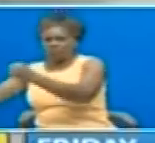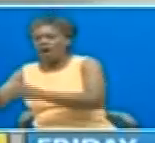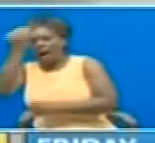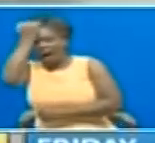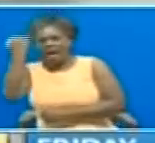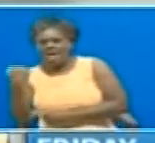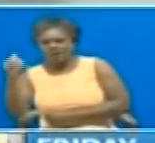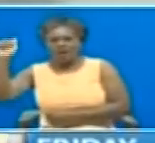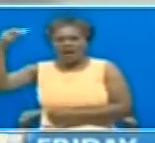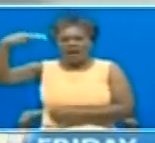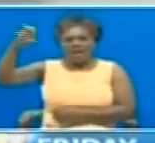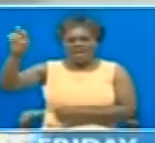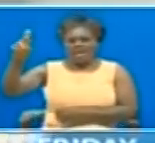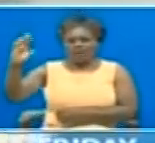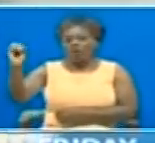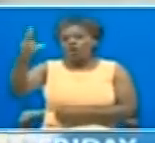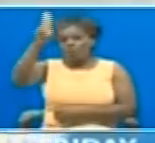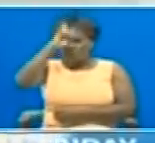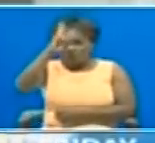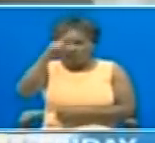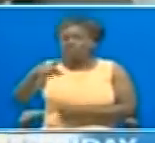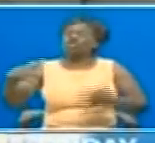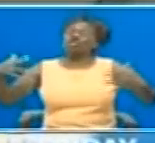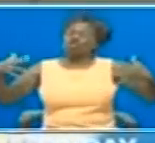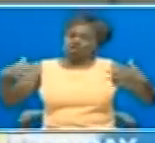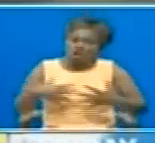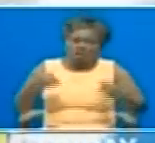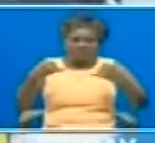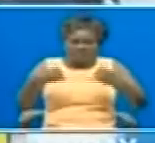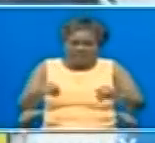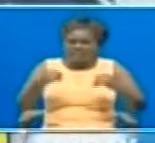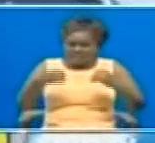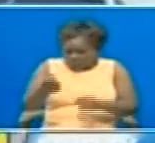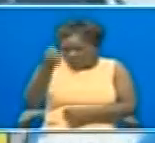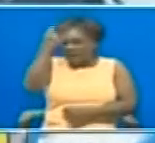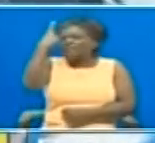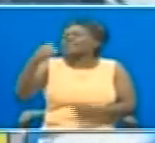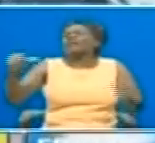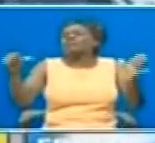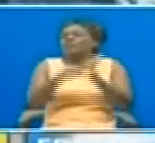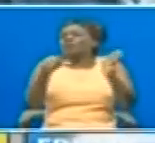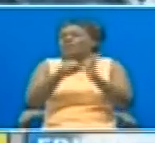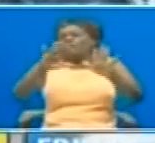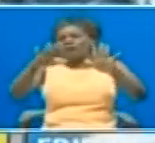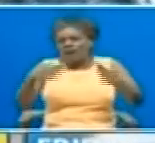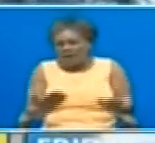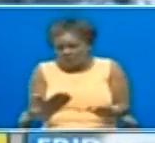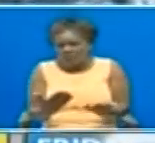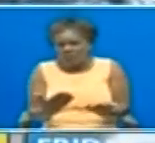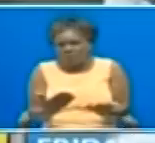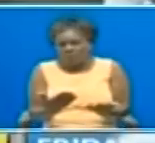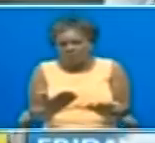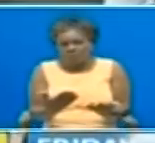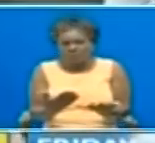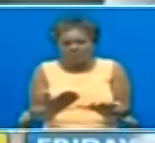cells. Police here are still in shock as they try to piece up the puzzle of the circumstances under which the inmates